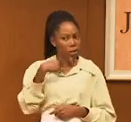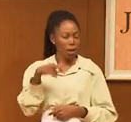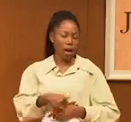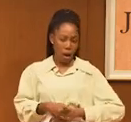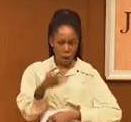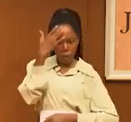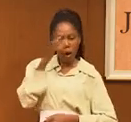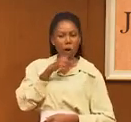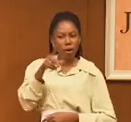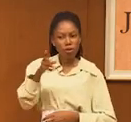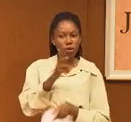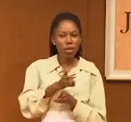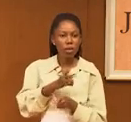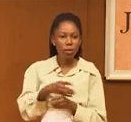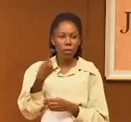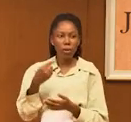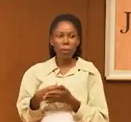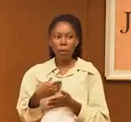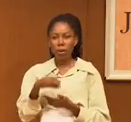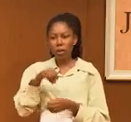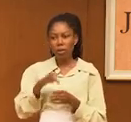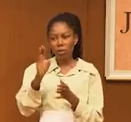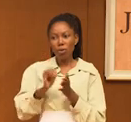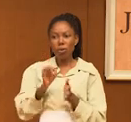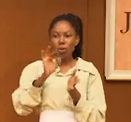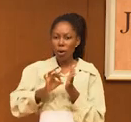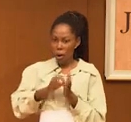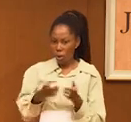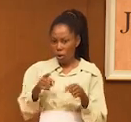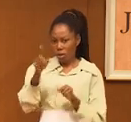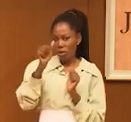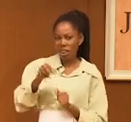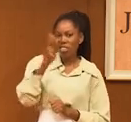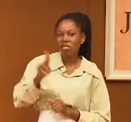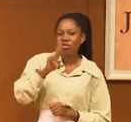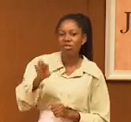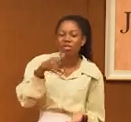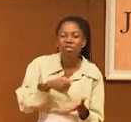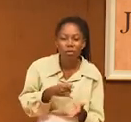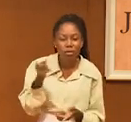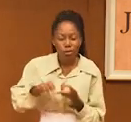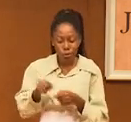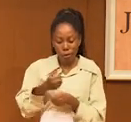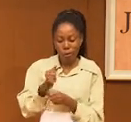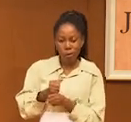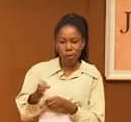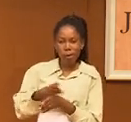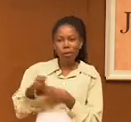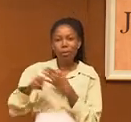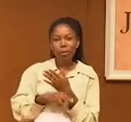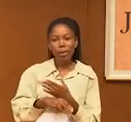my account, which I can use that money to do something and the money will be bringing profit for me, that he wants